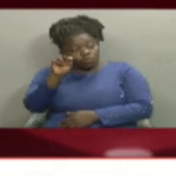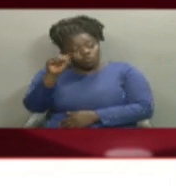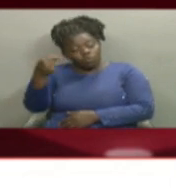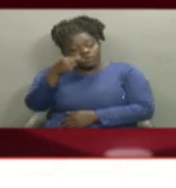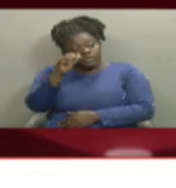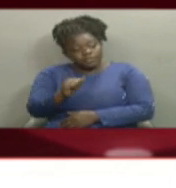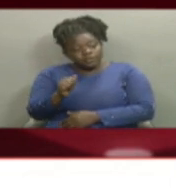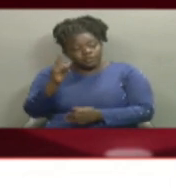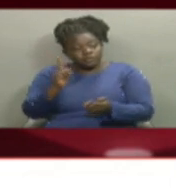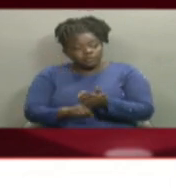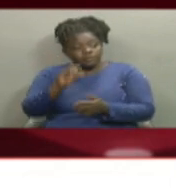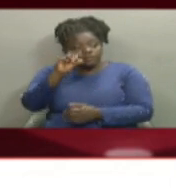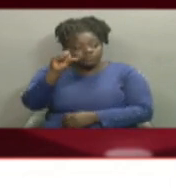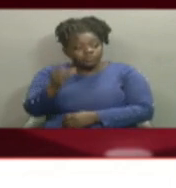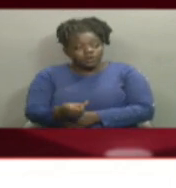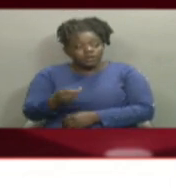la umoja afunye obululu obukadde